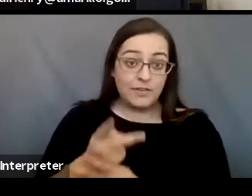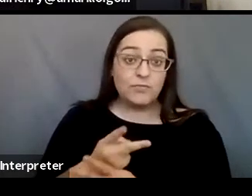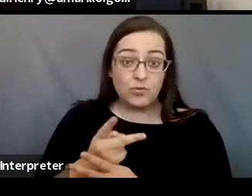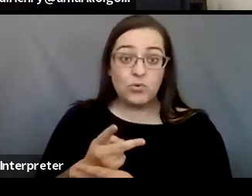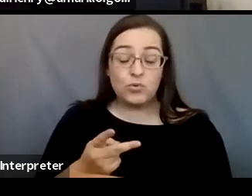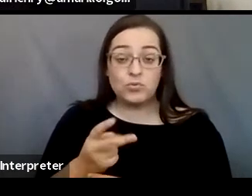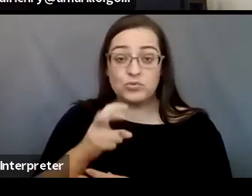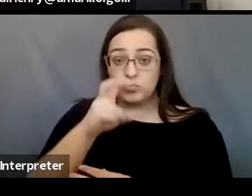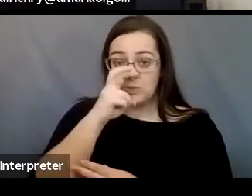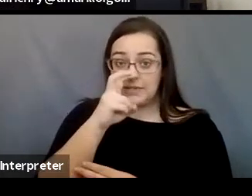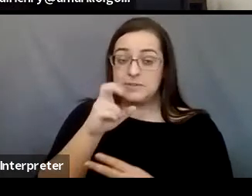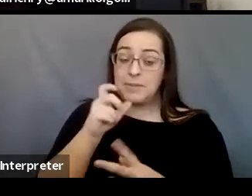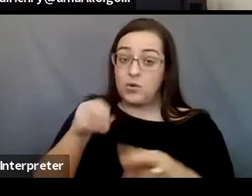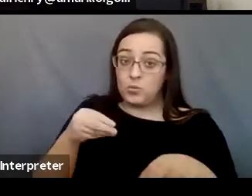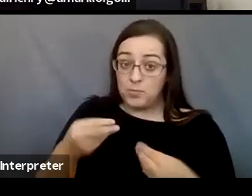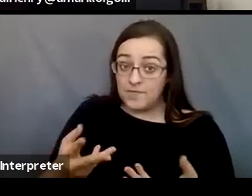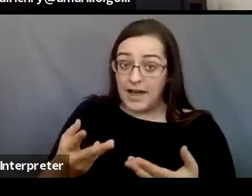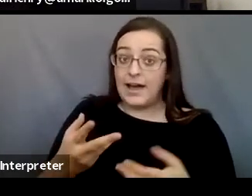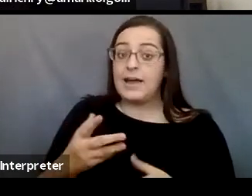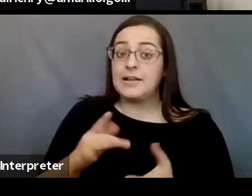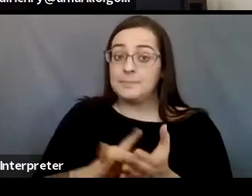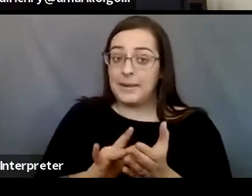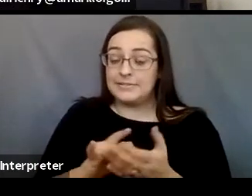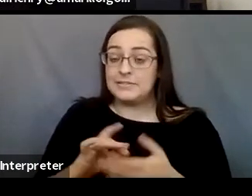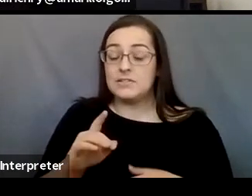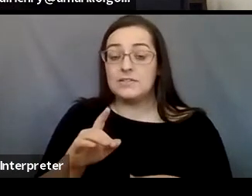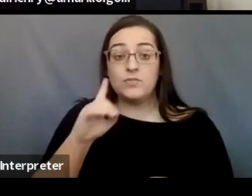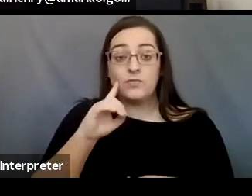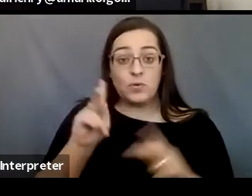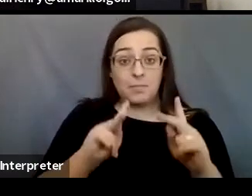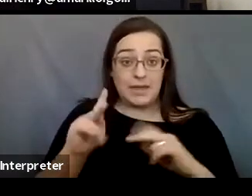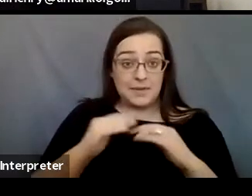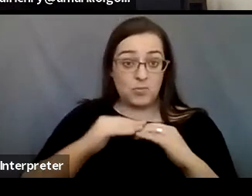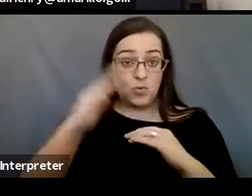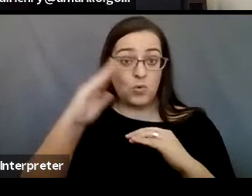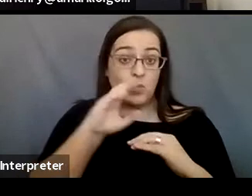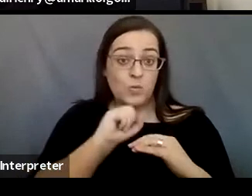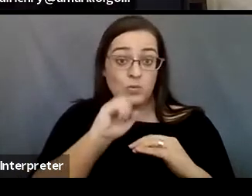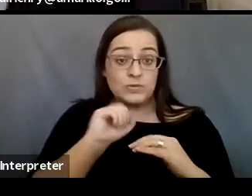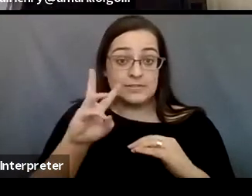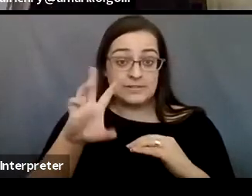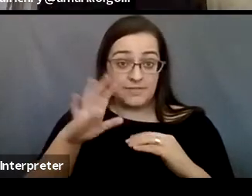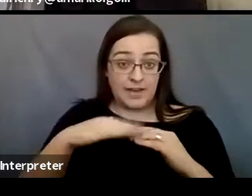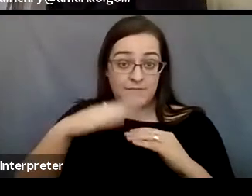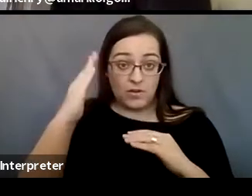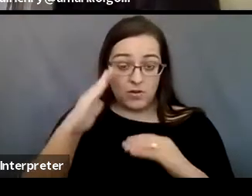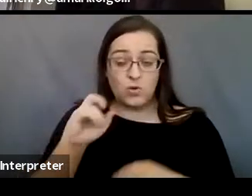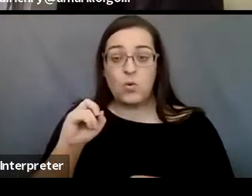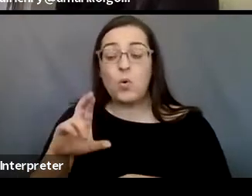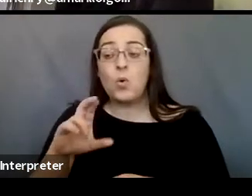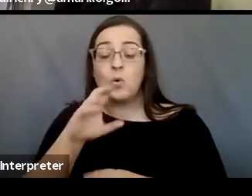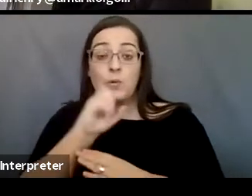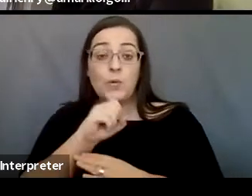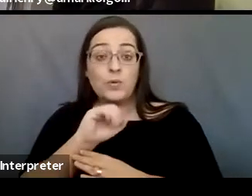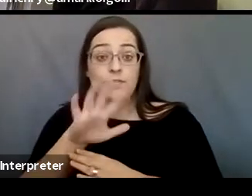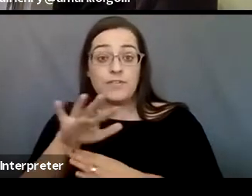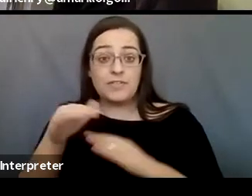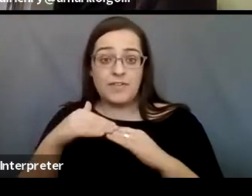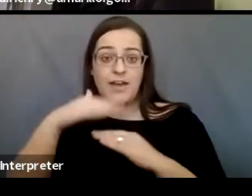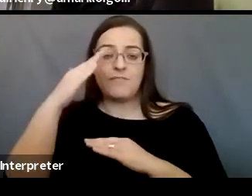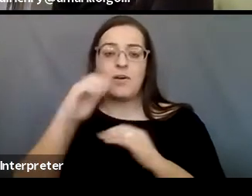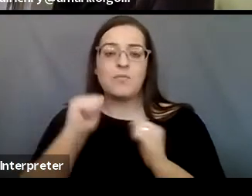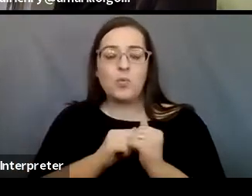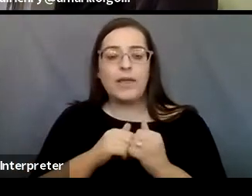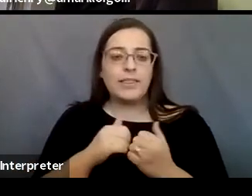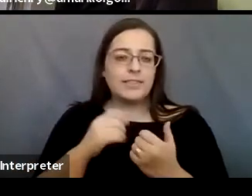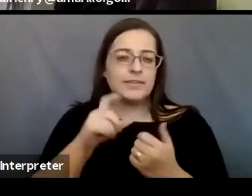or strict about who we give this to. Right now, it's indicated for people over age 65. or they can be over age 55 with at least one comorbidity